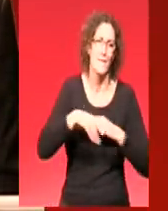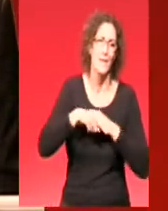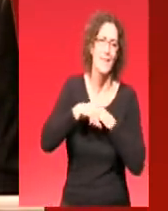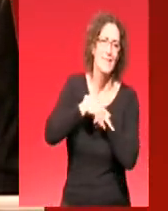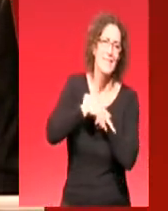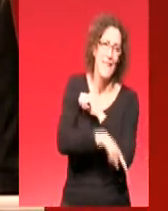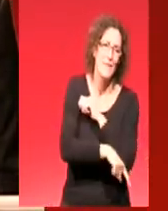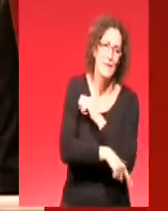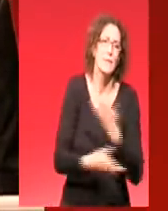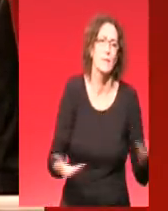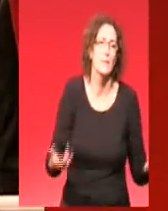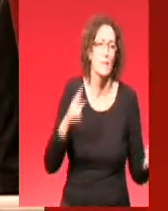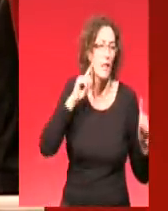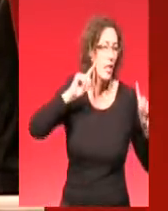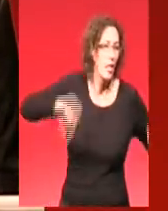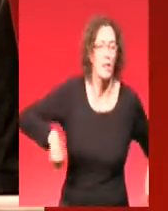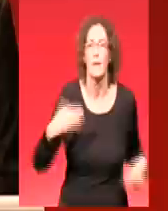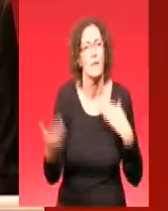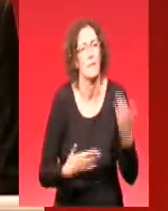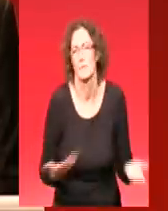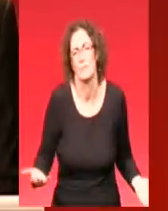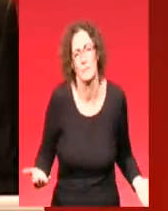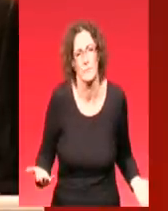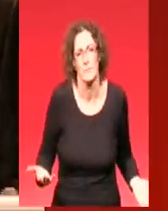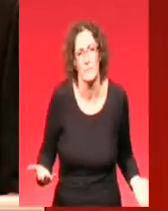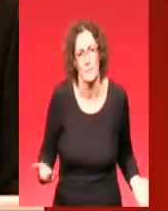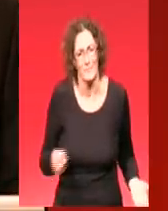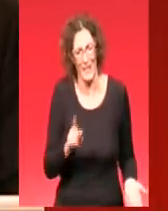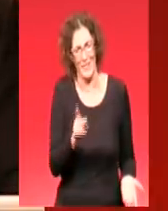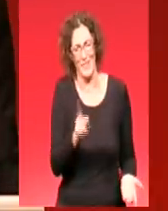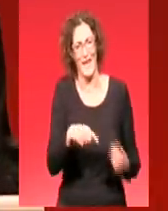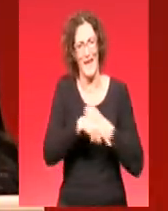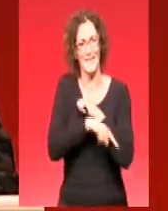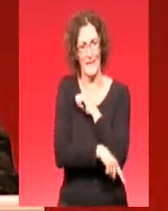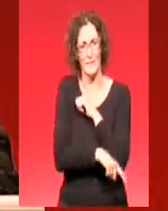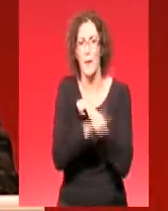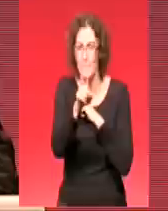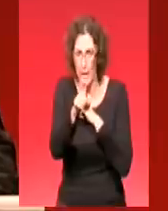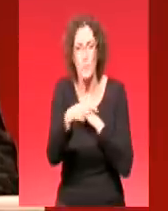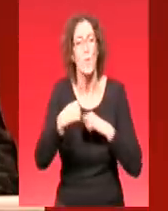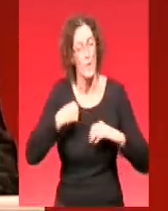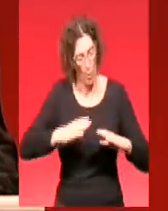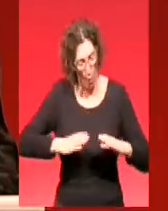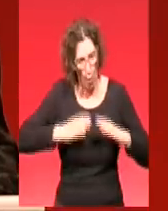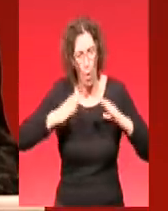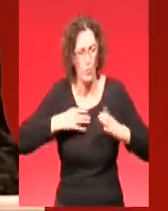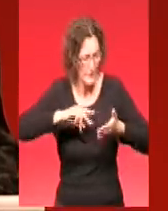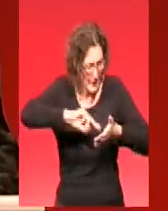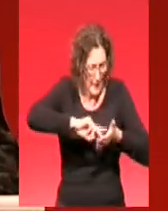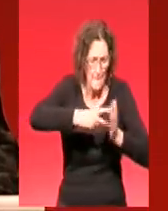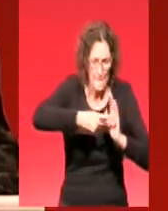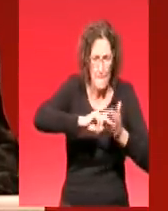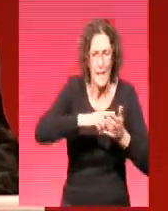as standing back and doing nothing when the crisis hit. We had in place tough plans to halve borrowing within 4